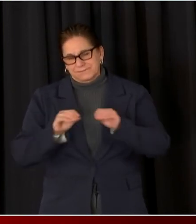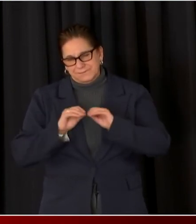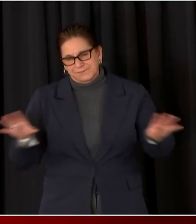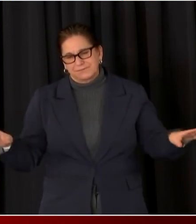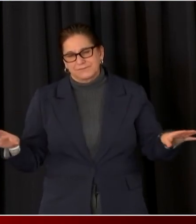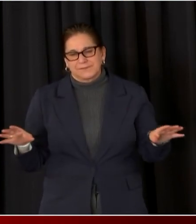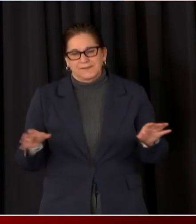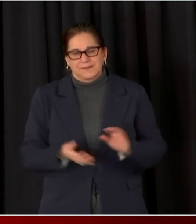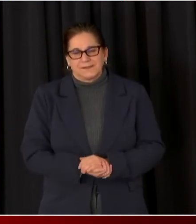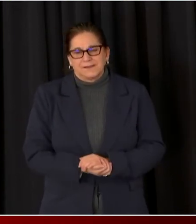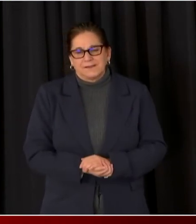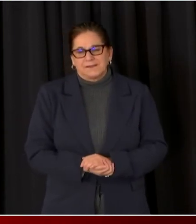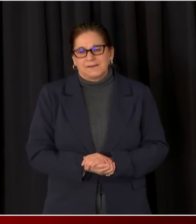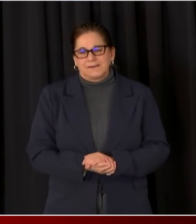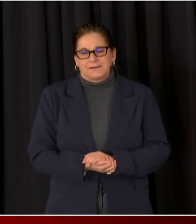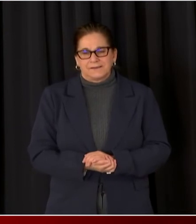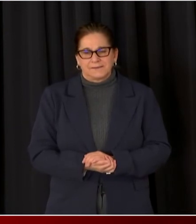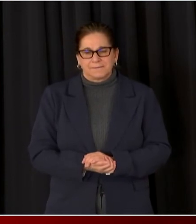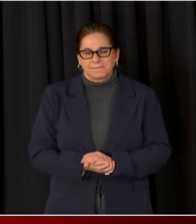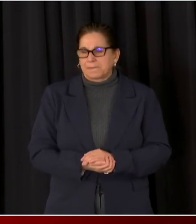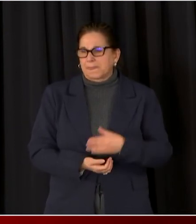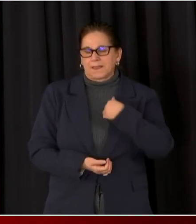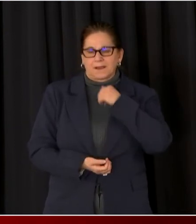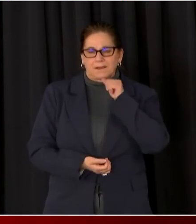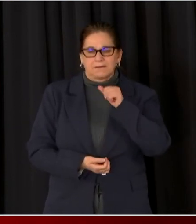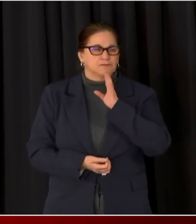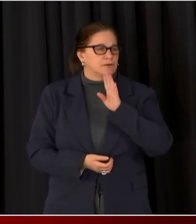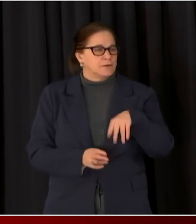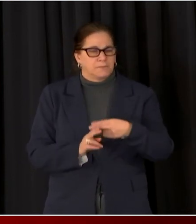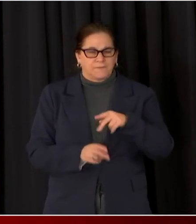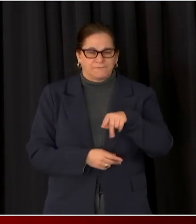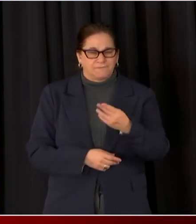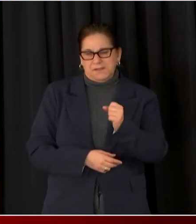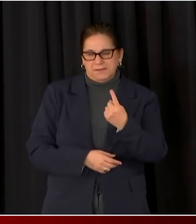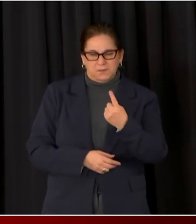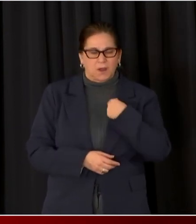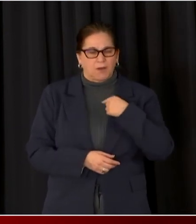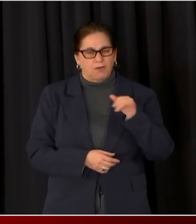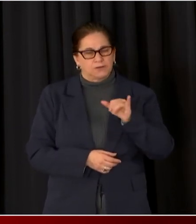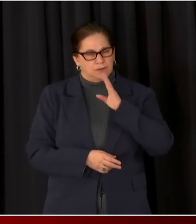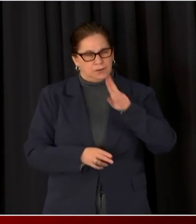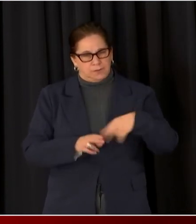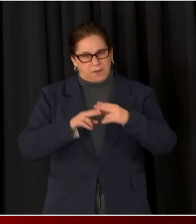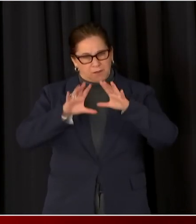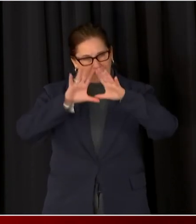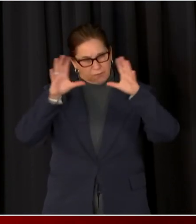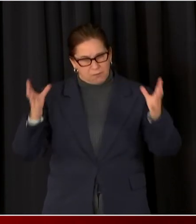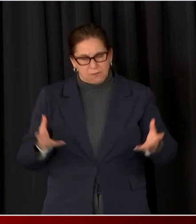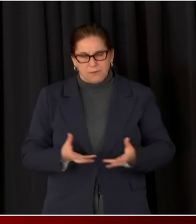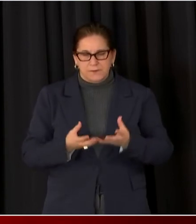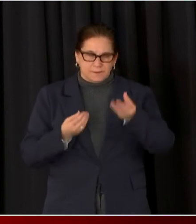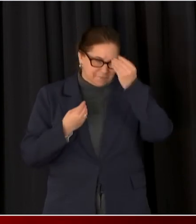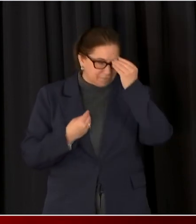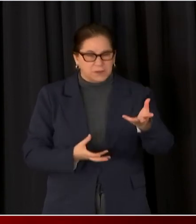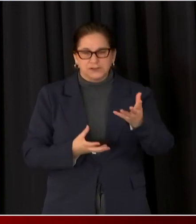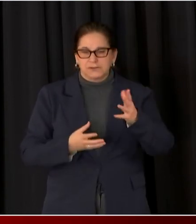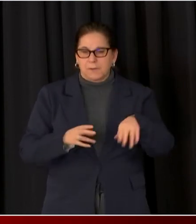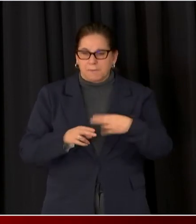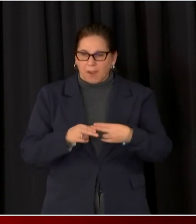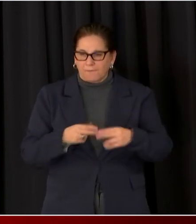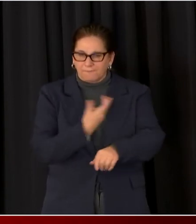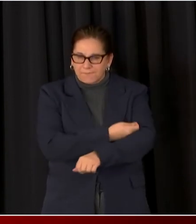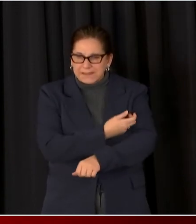the phases of the campaign, but also the messages for those who we know will be hardest to reach and those for whom we have to build lots of confidence